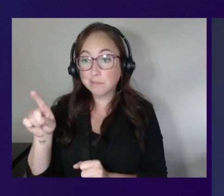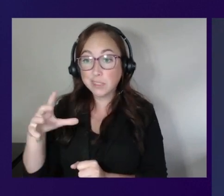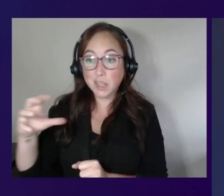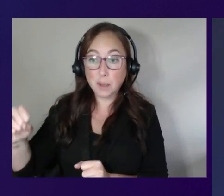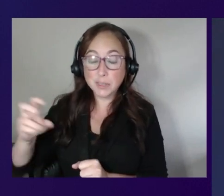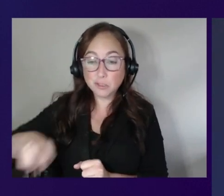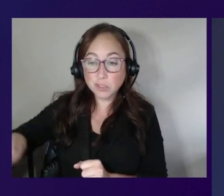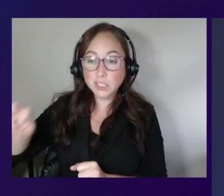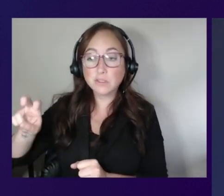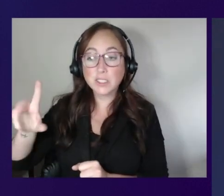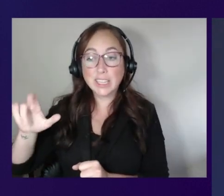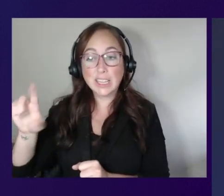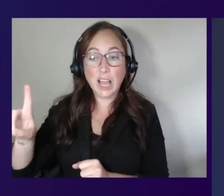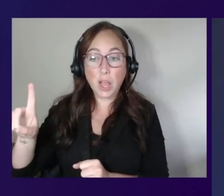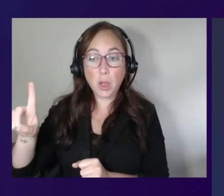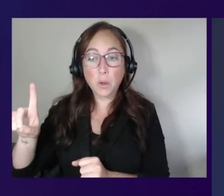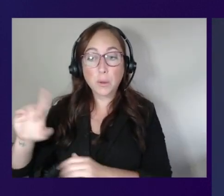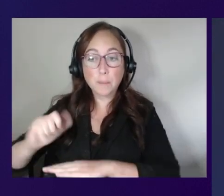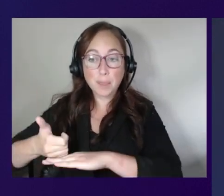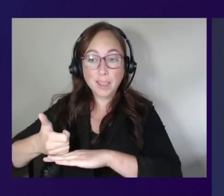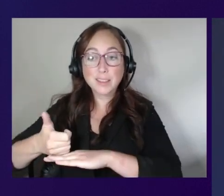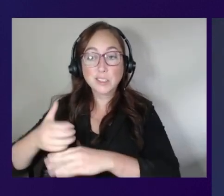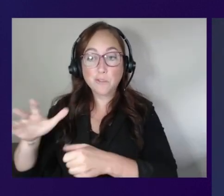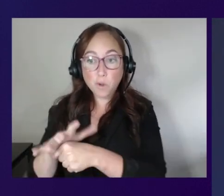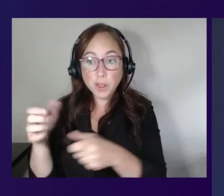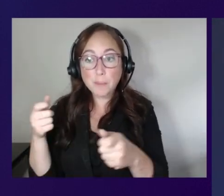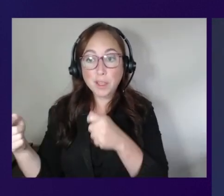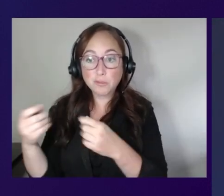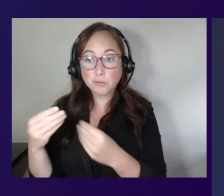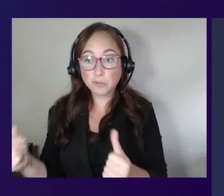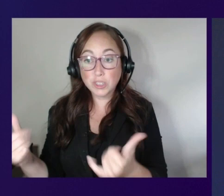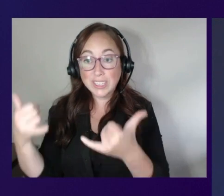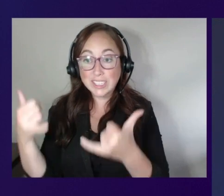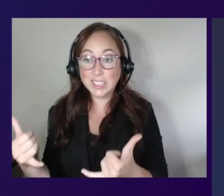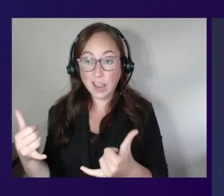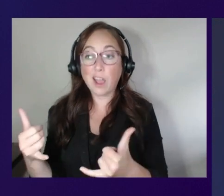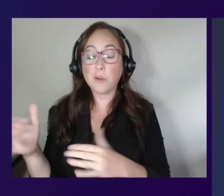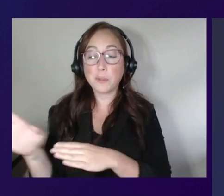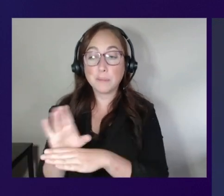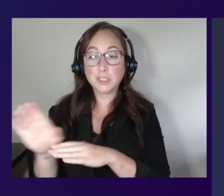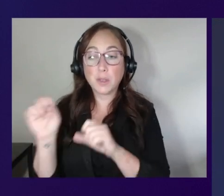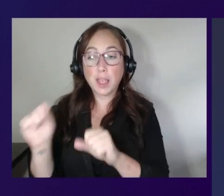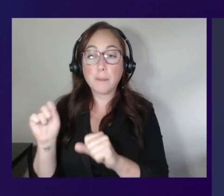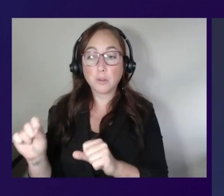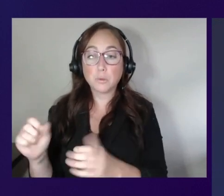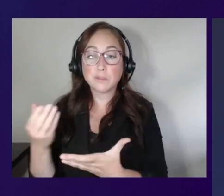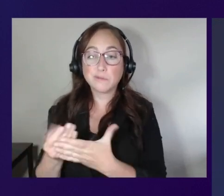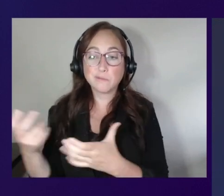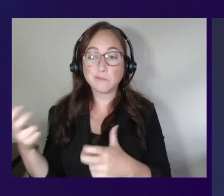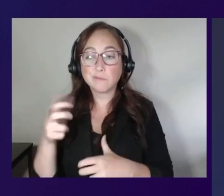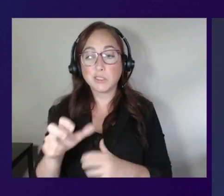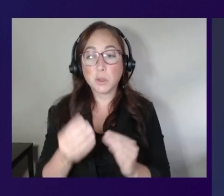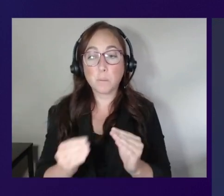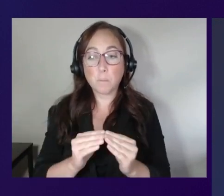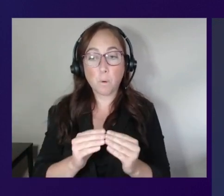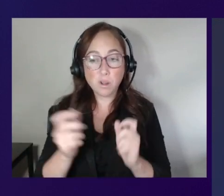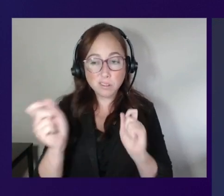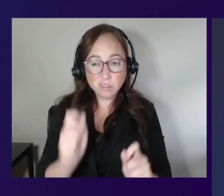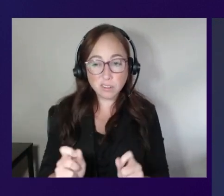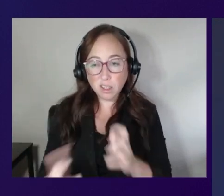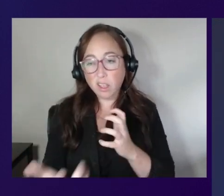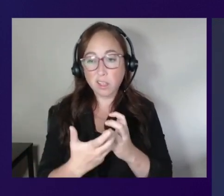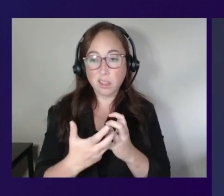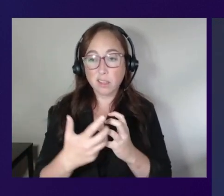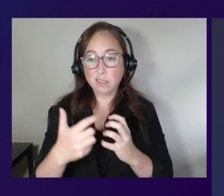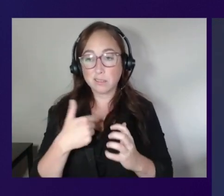cloud-based, fully managed solutions, that they're able to more invest into that personalization space of, well, now actually I can